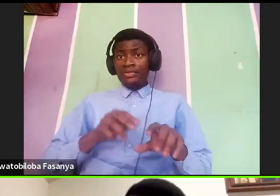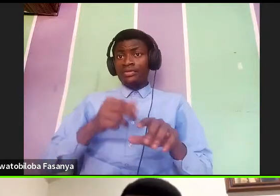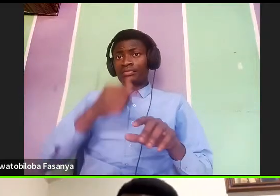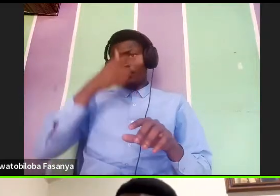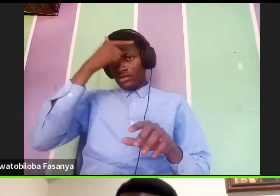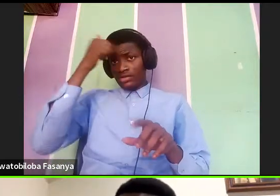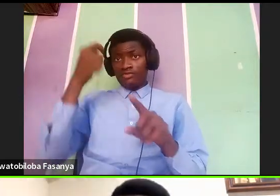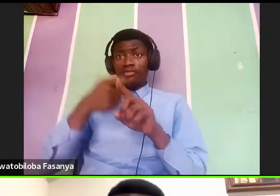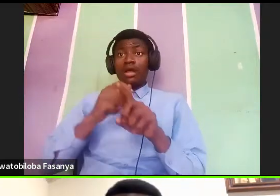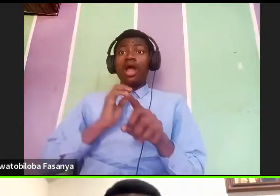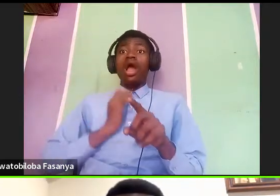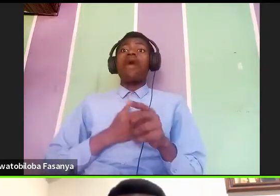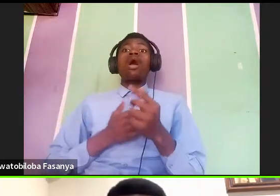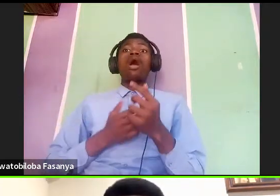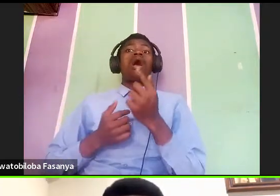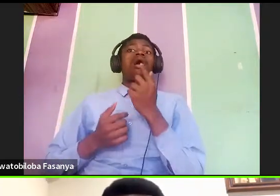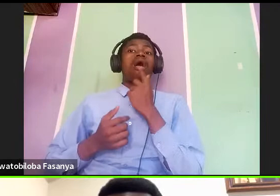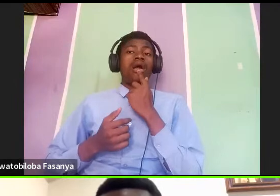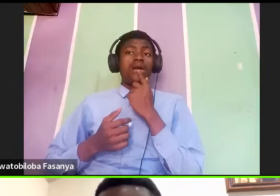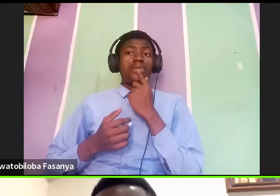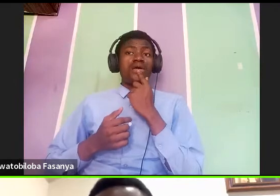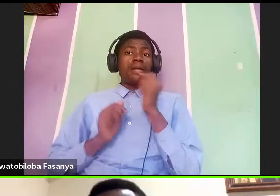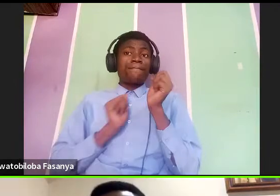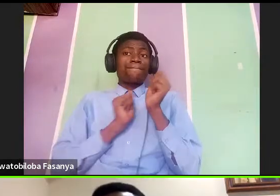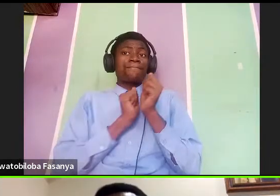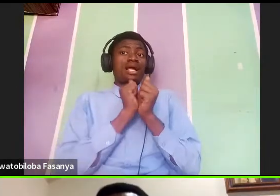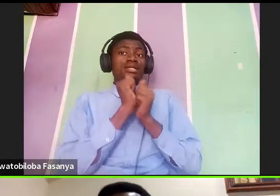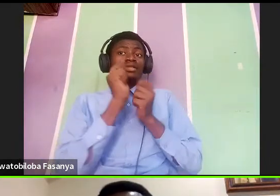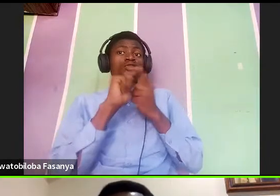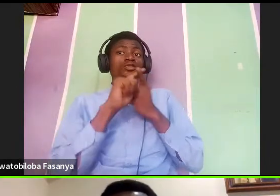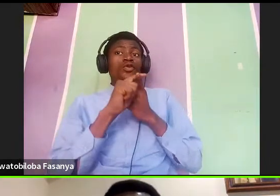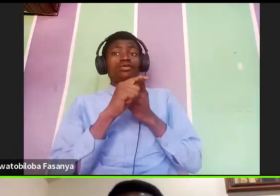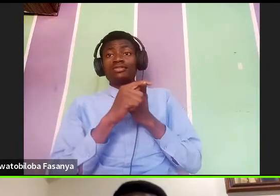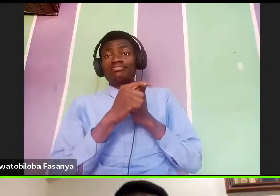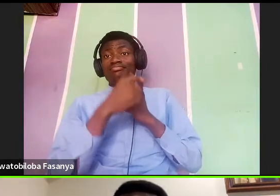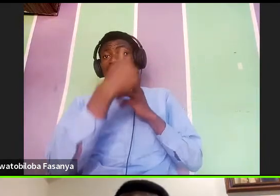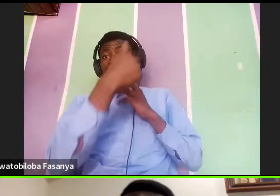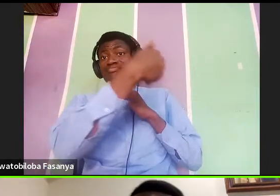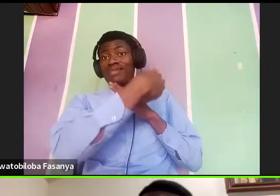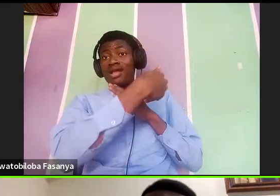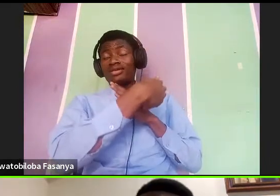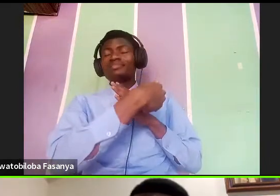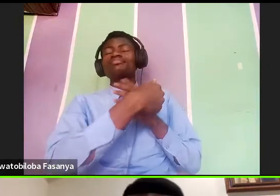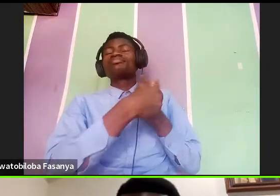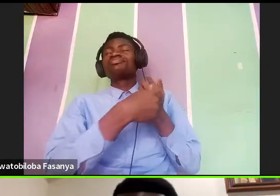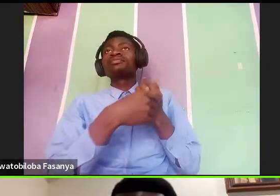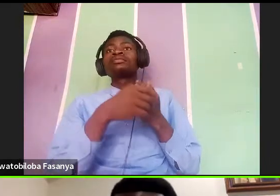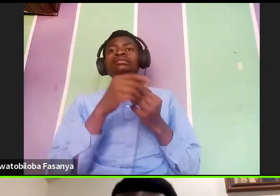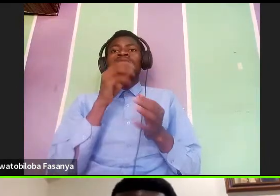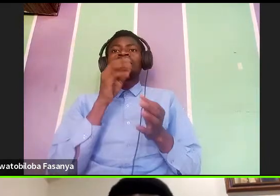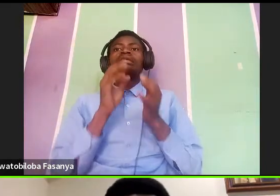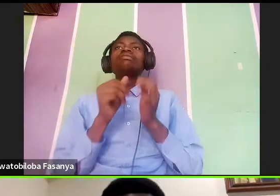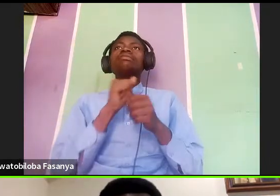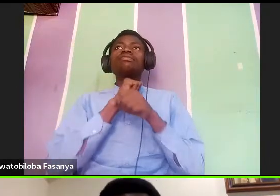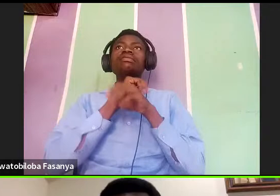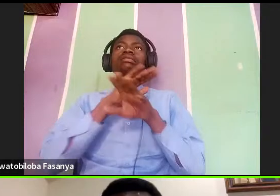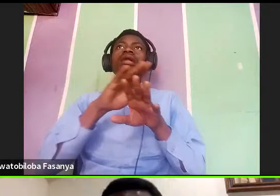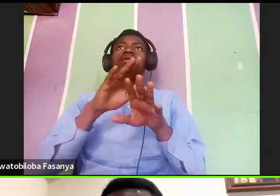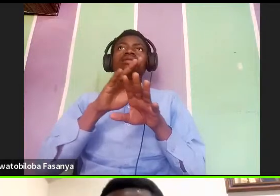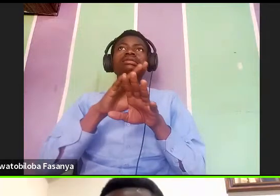pipe, a long pipe which has been folded. So if nothing is going down from the back